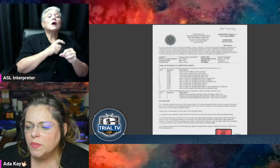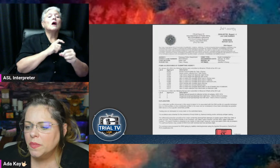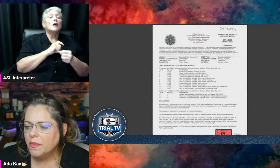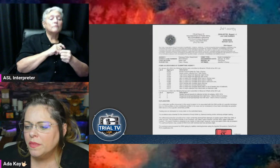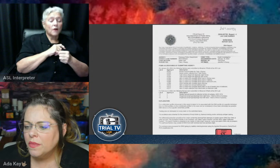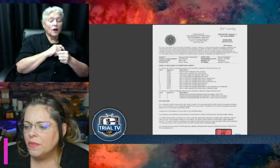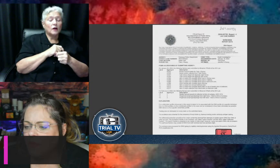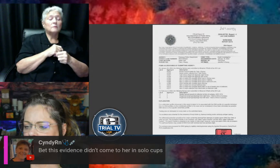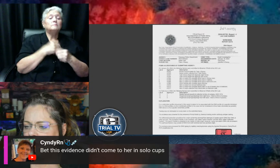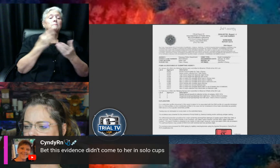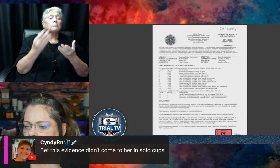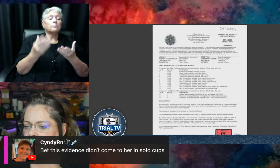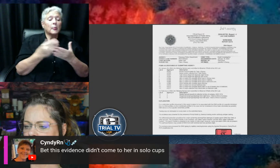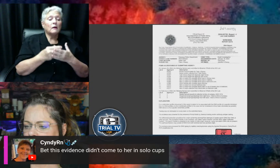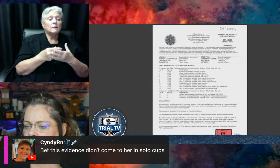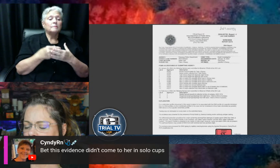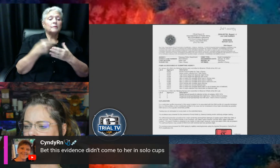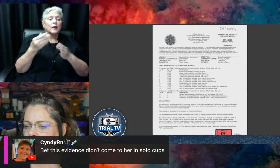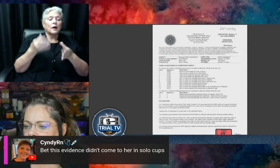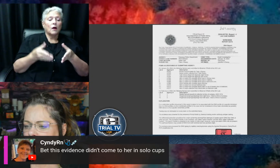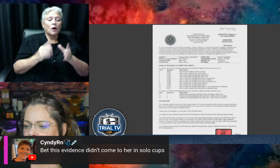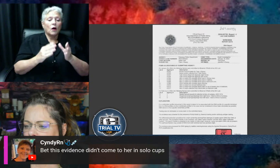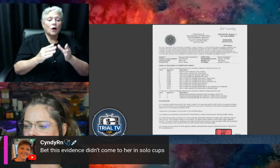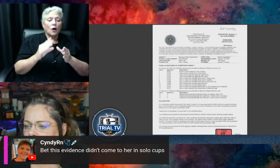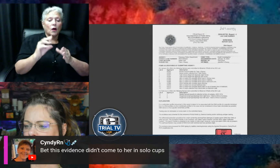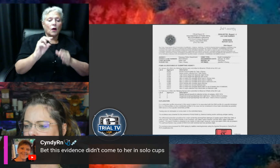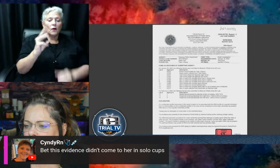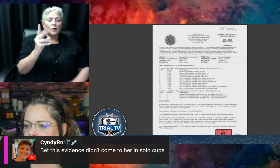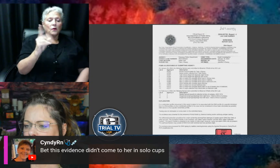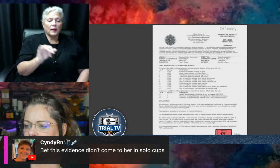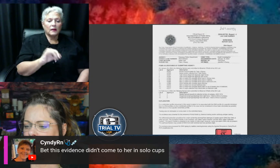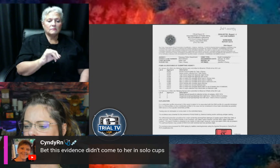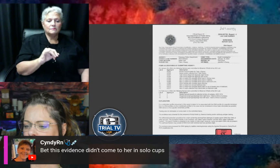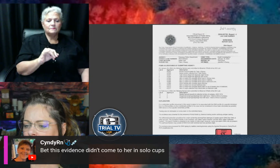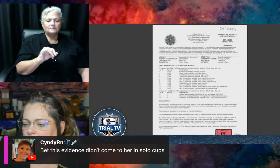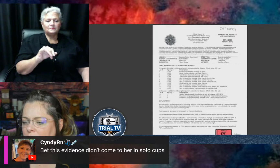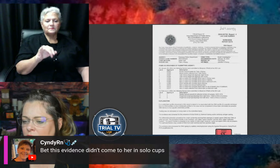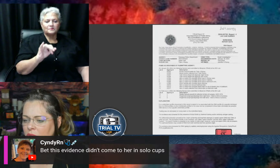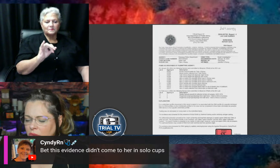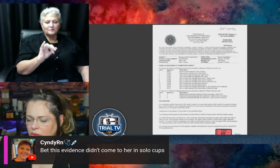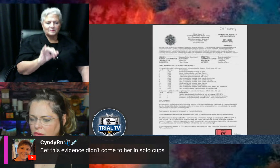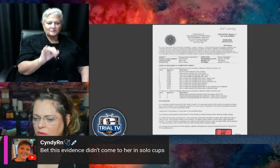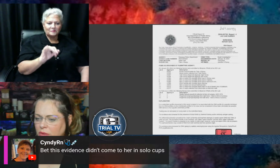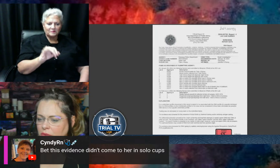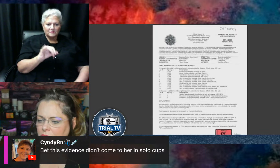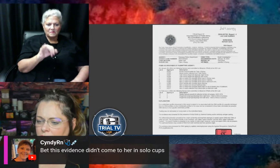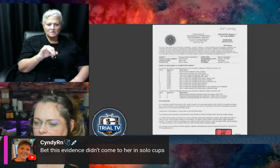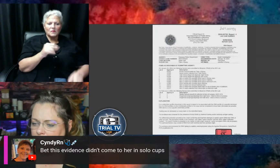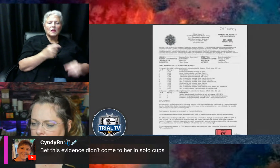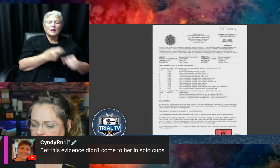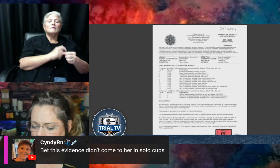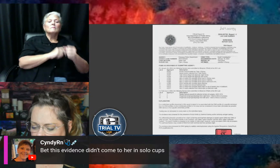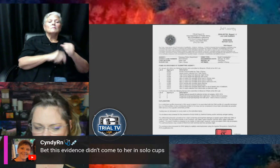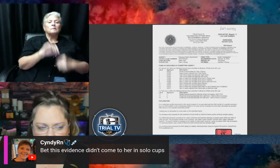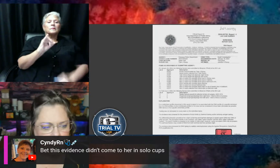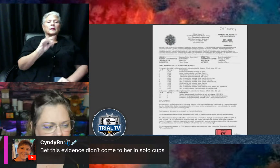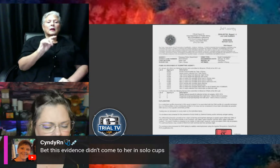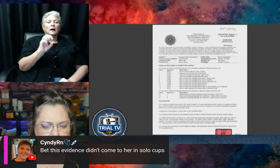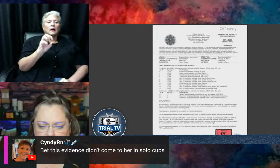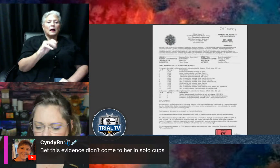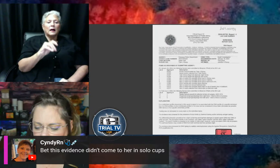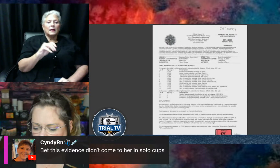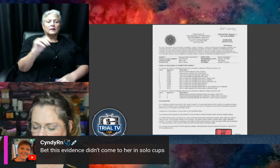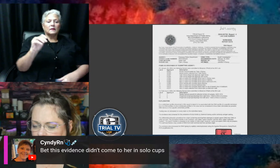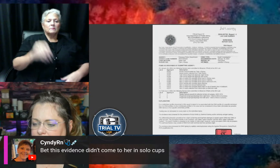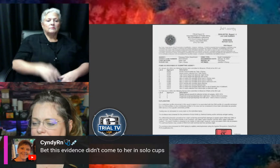as, yes. What were your findings on those specimens? For item 7, screening indicated the presence of